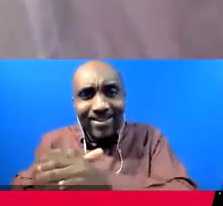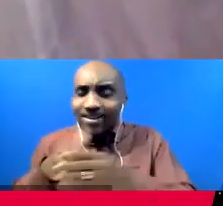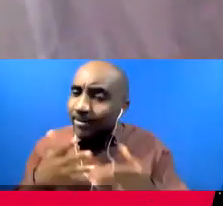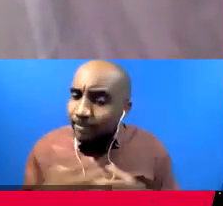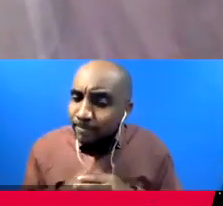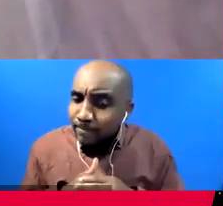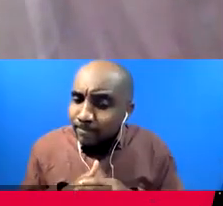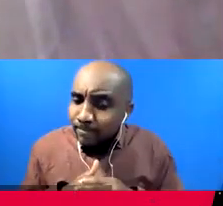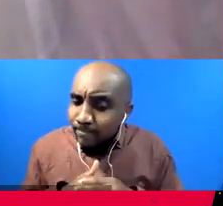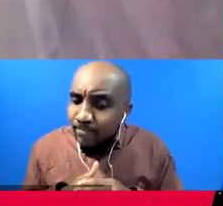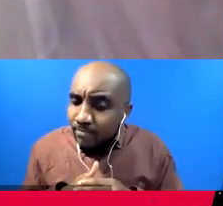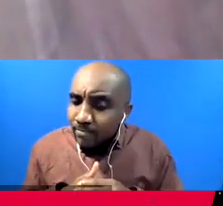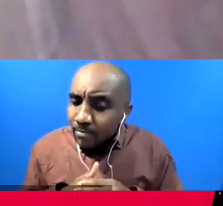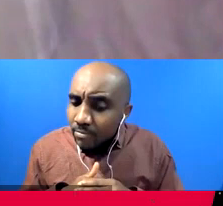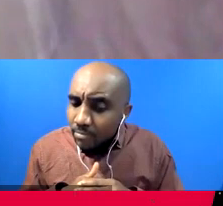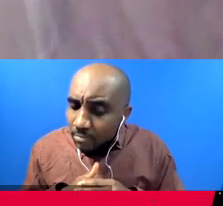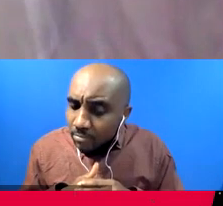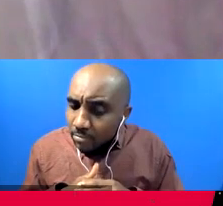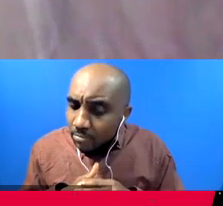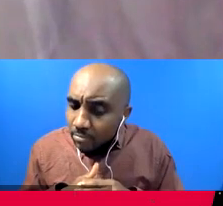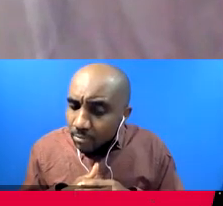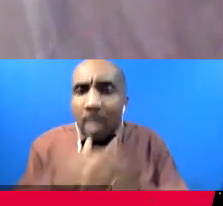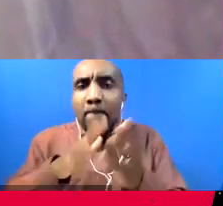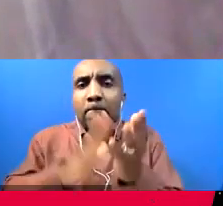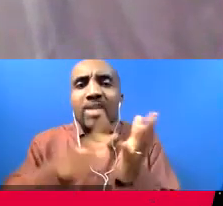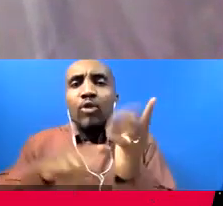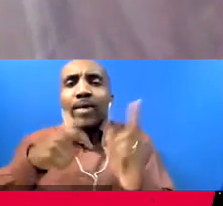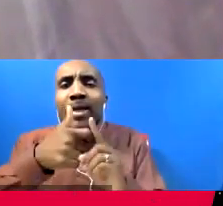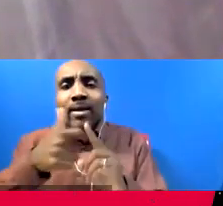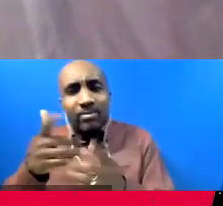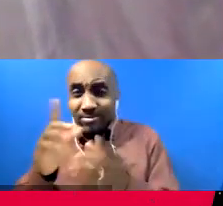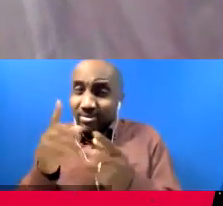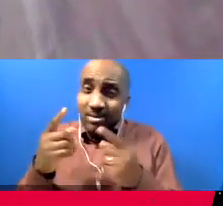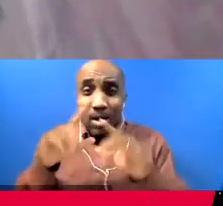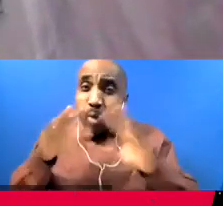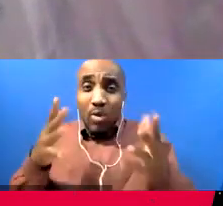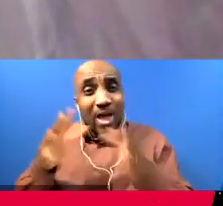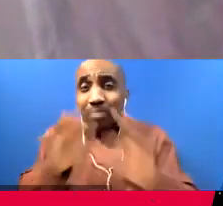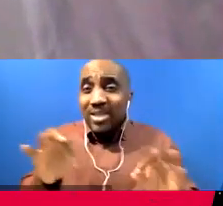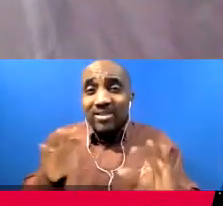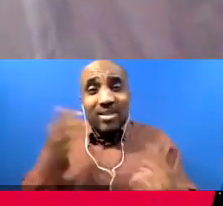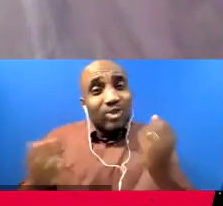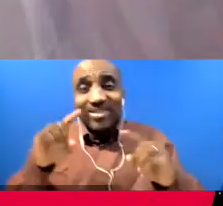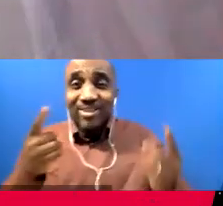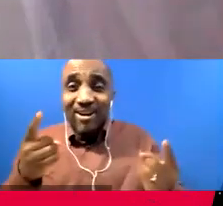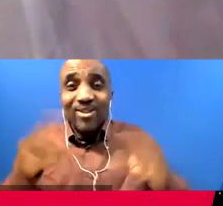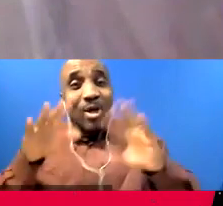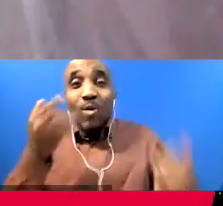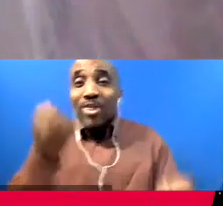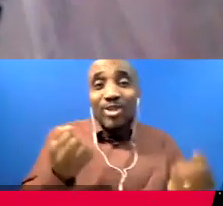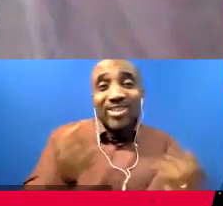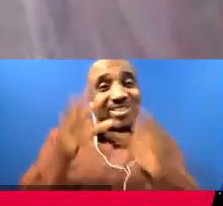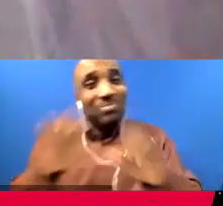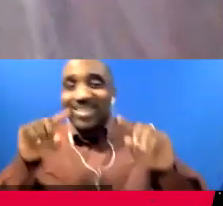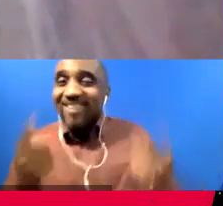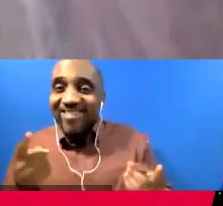which the Reverend Dr. King said that without it, there cannot be justice. And without justice, that same